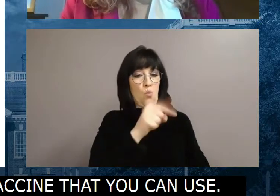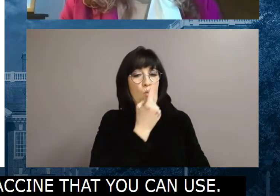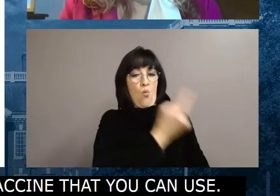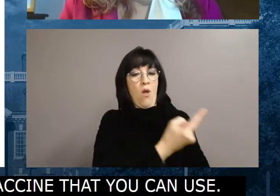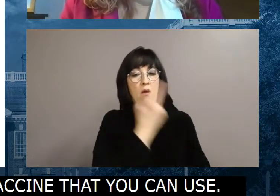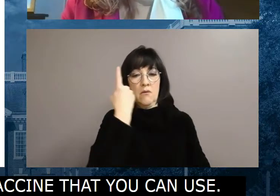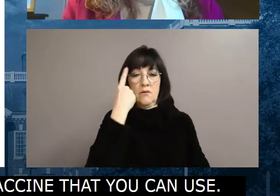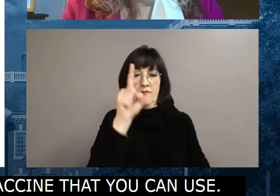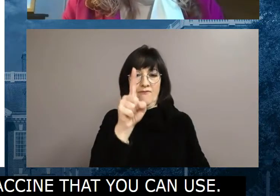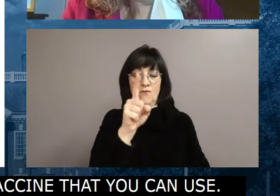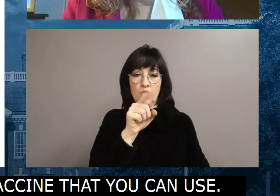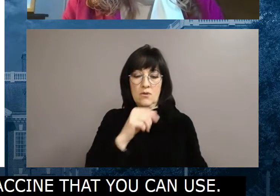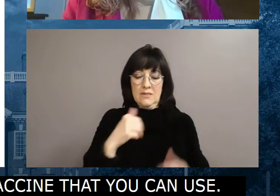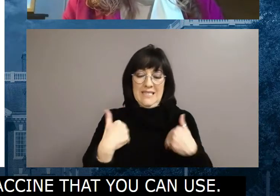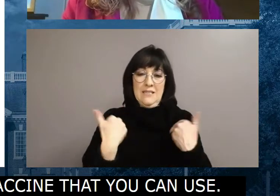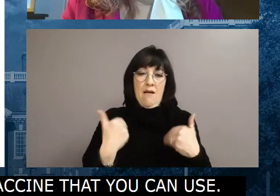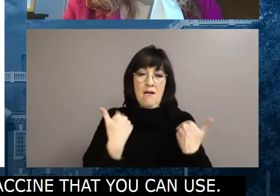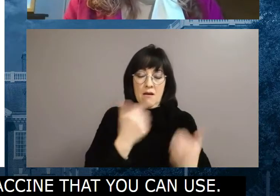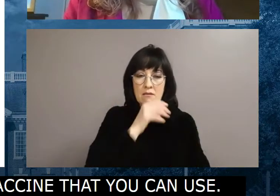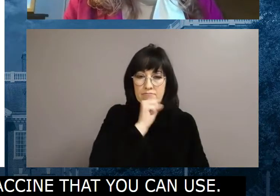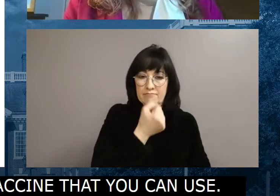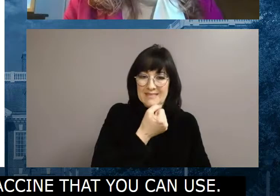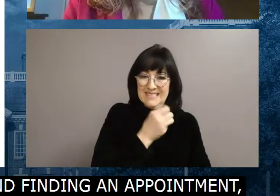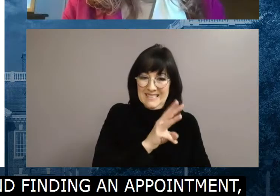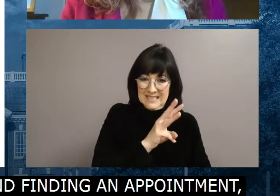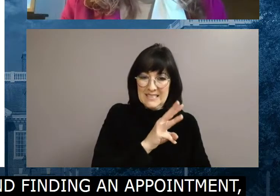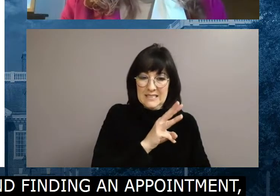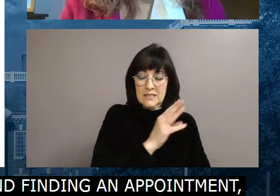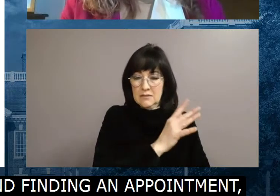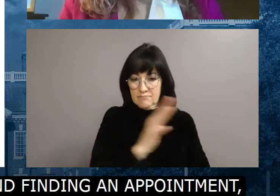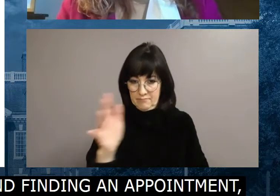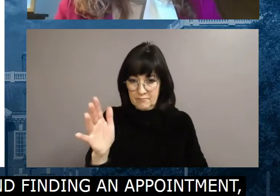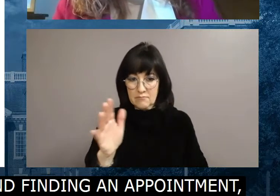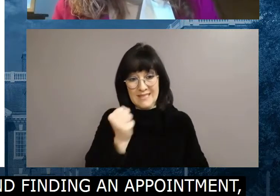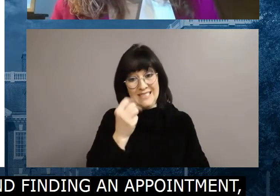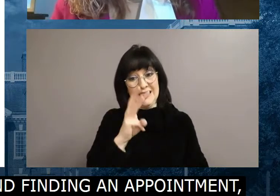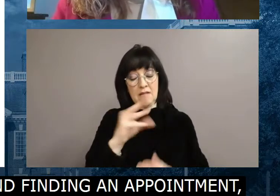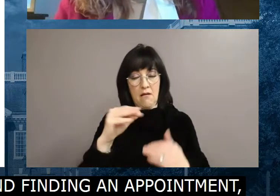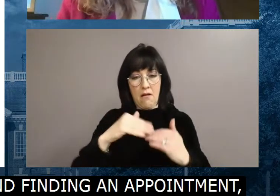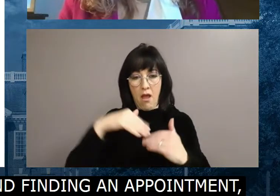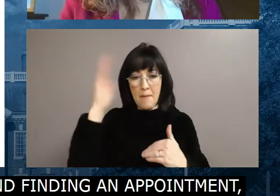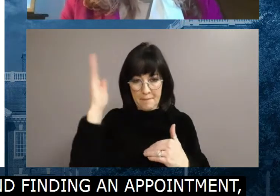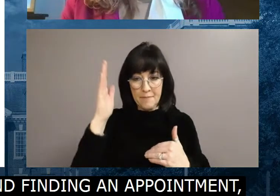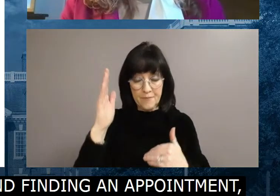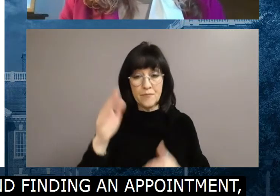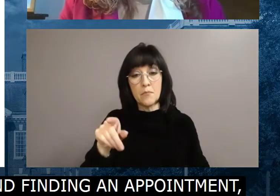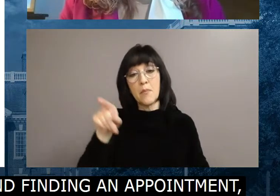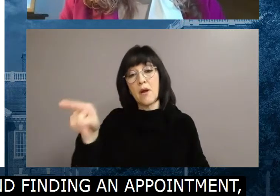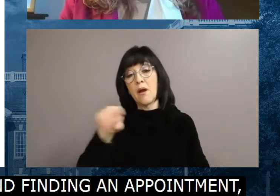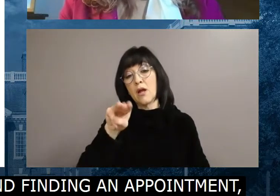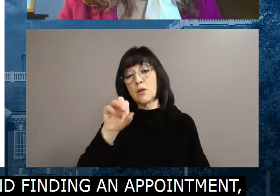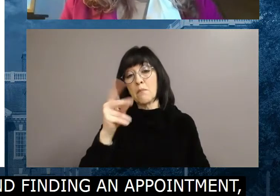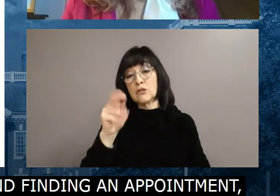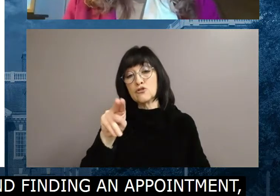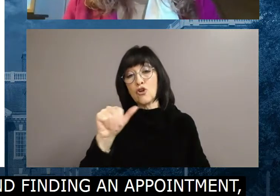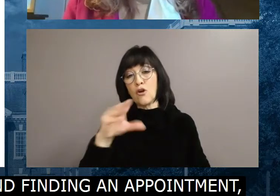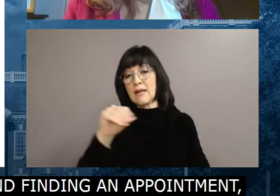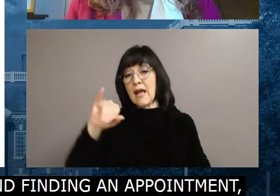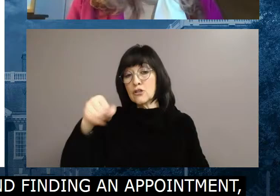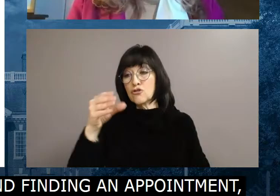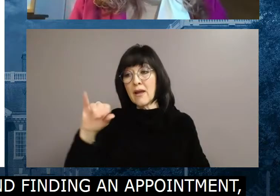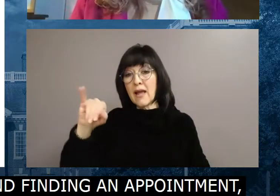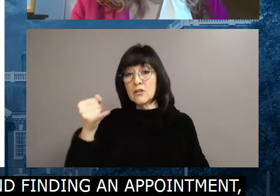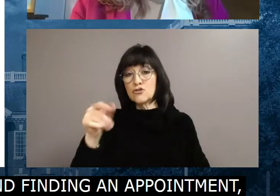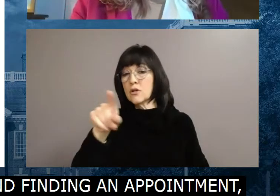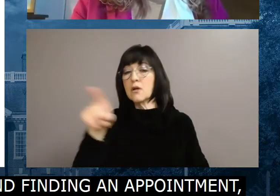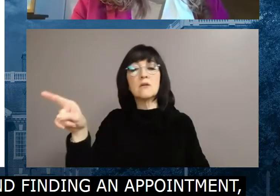for Delawareans 16 and up in pharmacies. And additionally, with our state-run programs, we have been